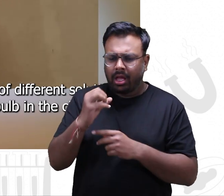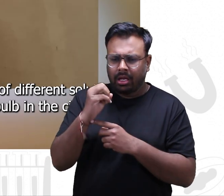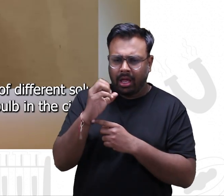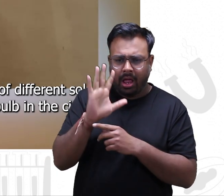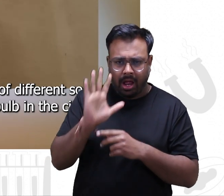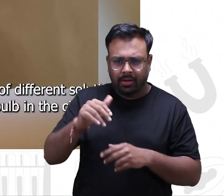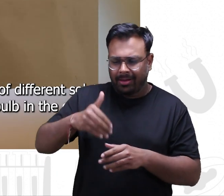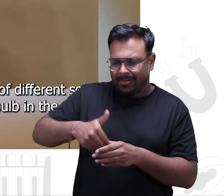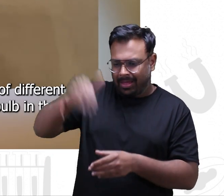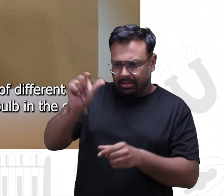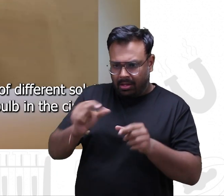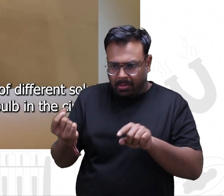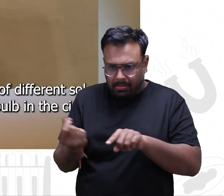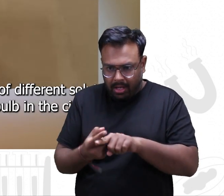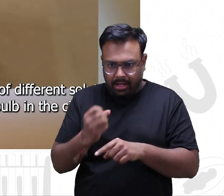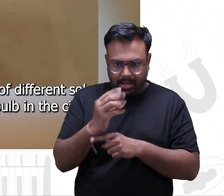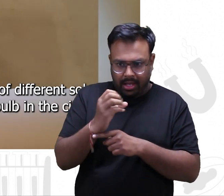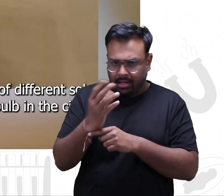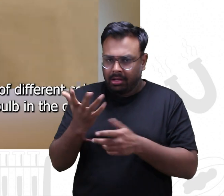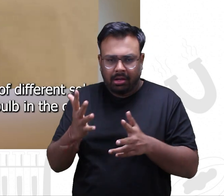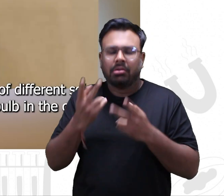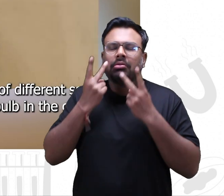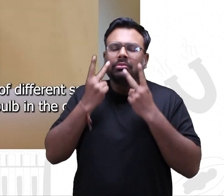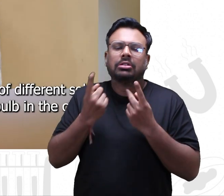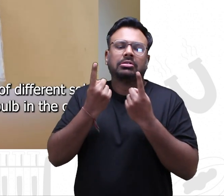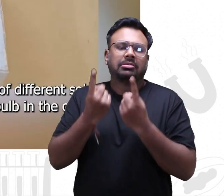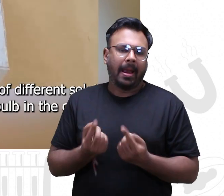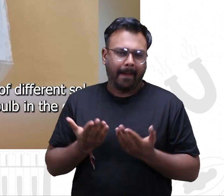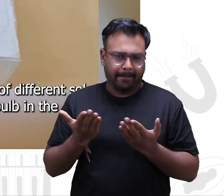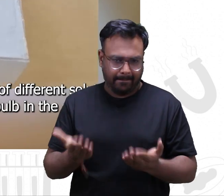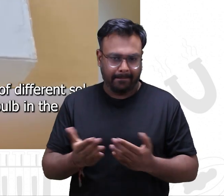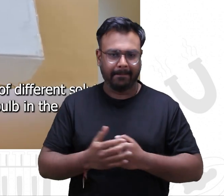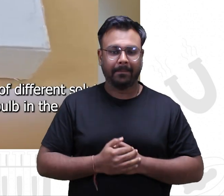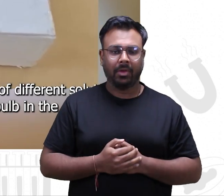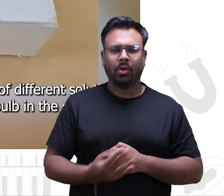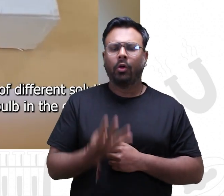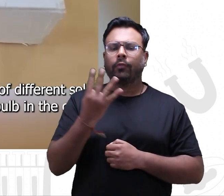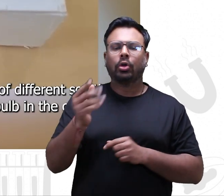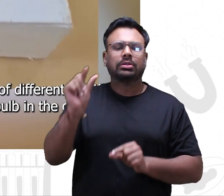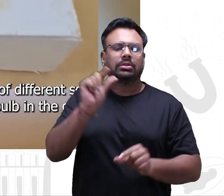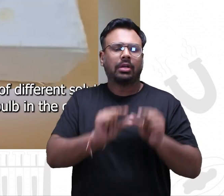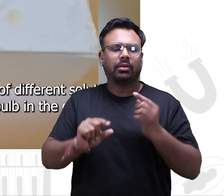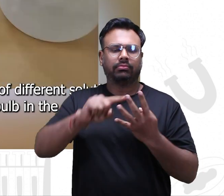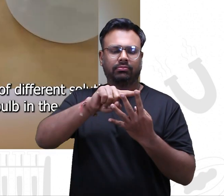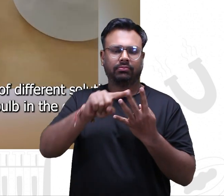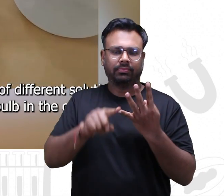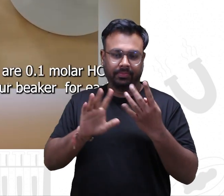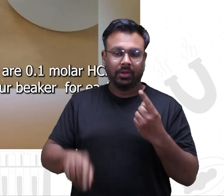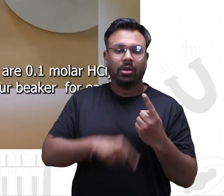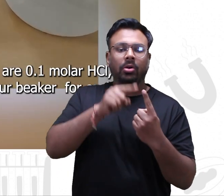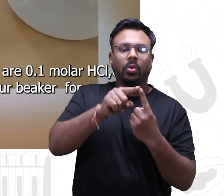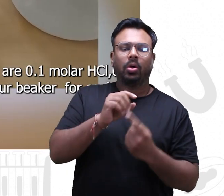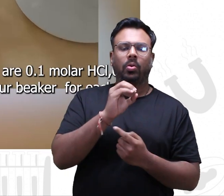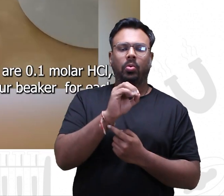different solutions by using a simple electrochemical setup and to see whether the bulb in the circuit glows or not.